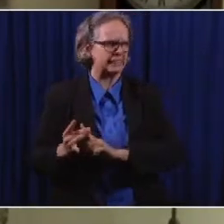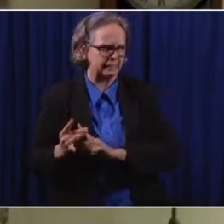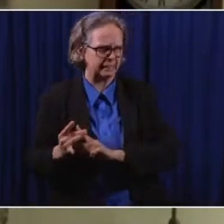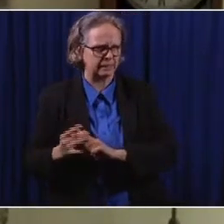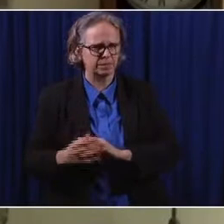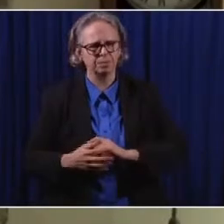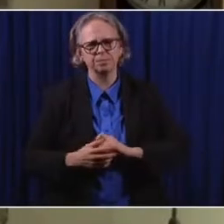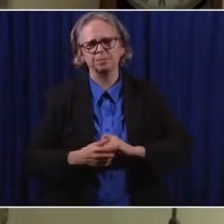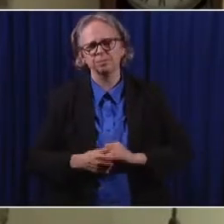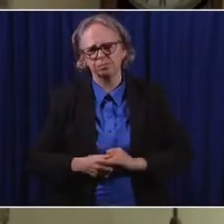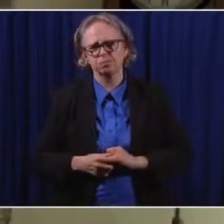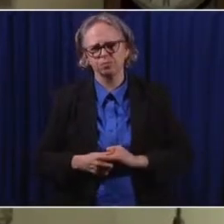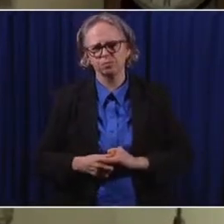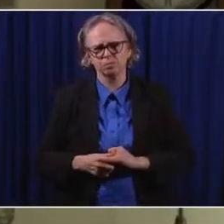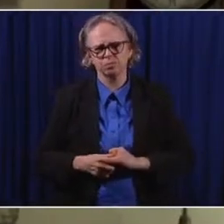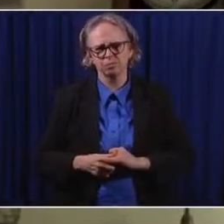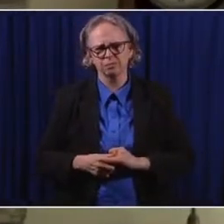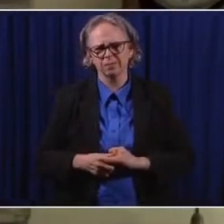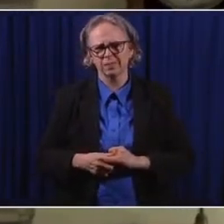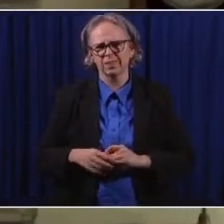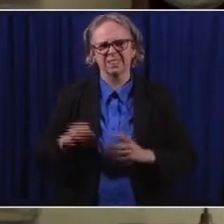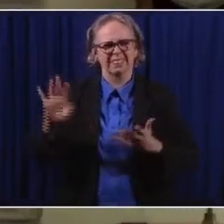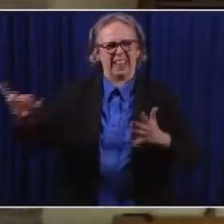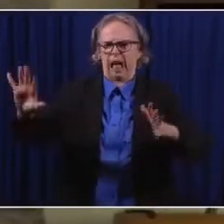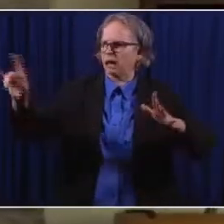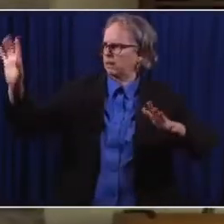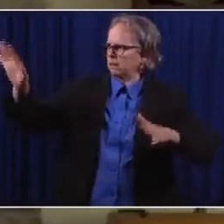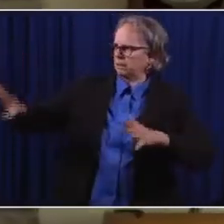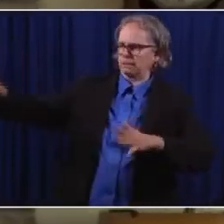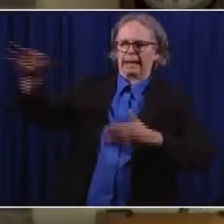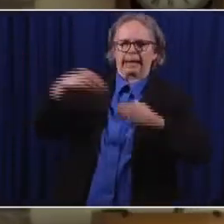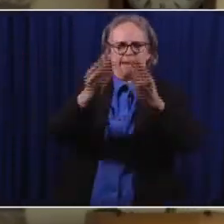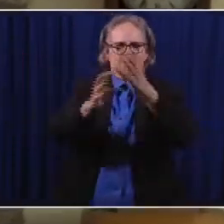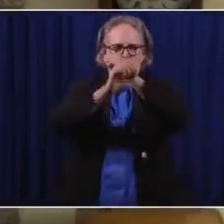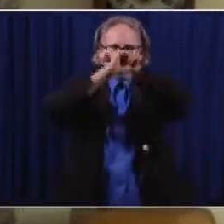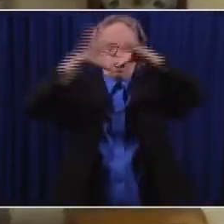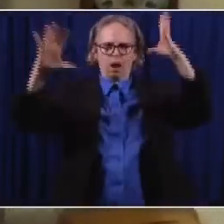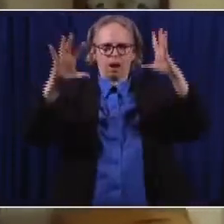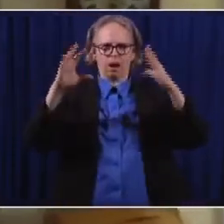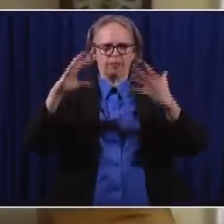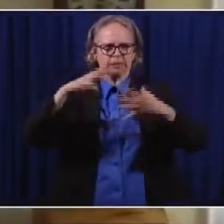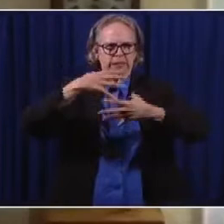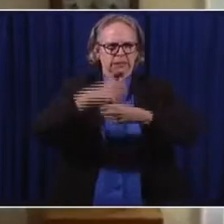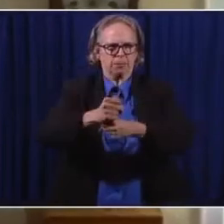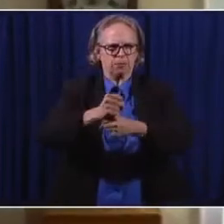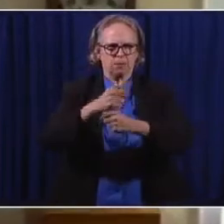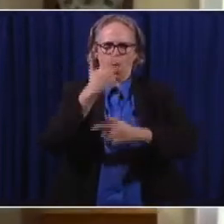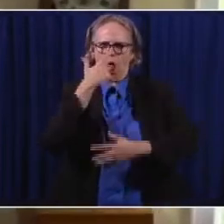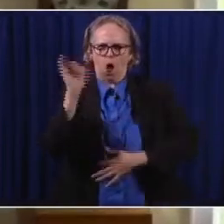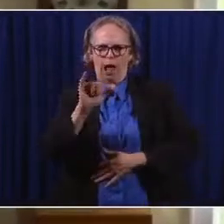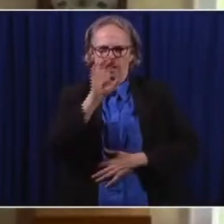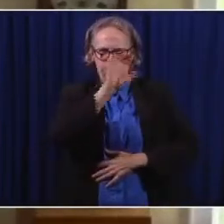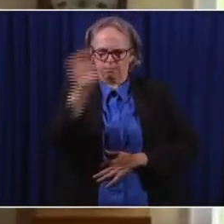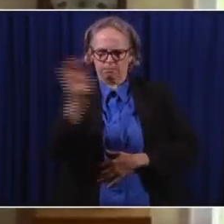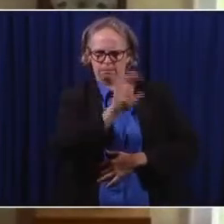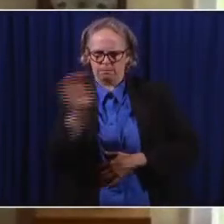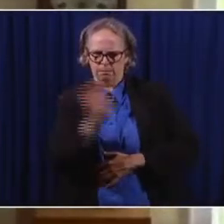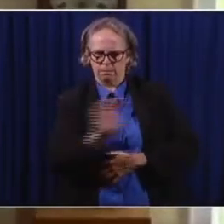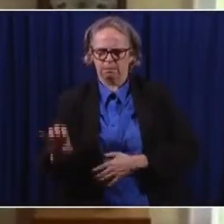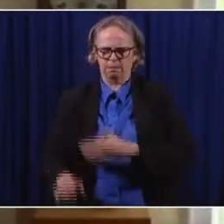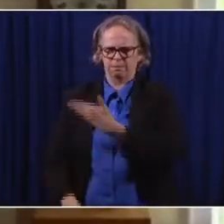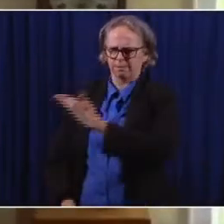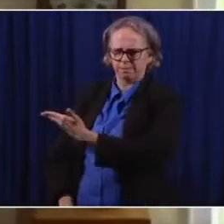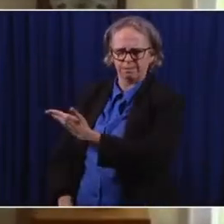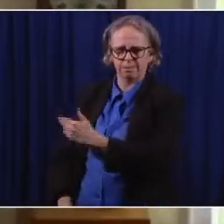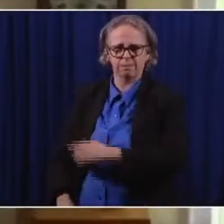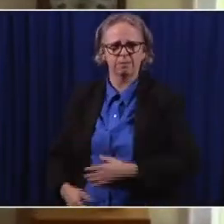So this is a summary, and let me just get to that in a moment. Let me talk about some stories